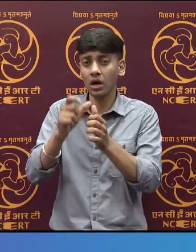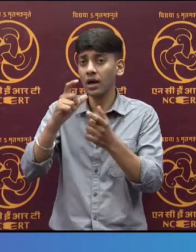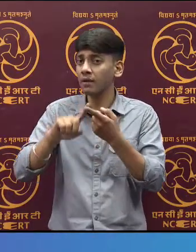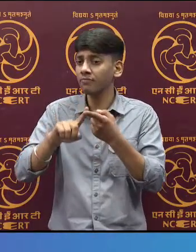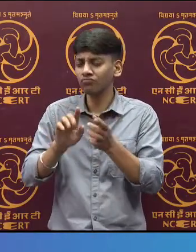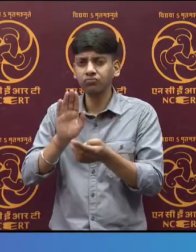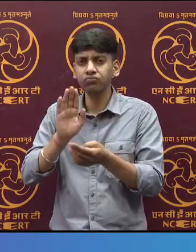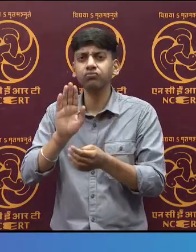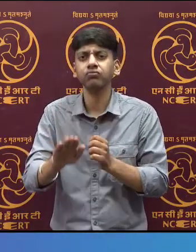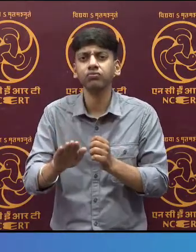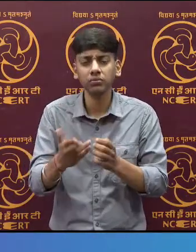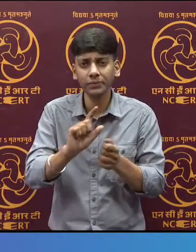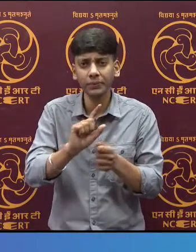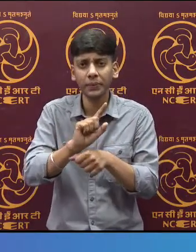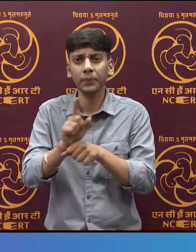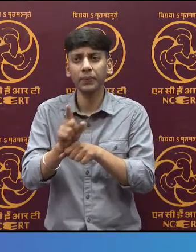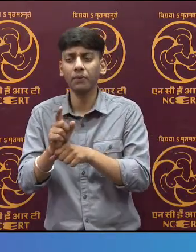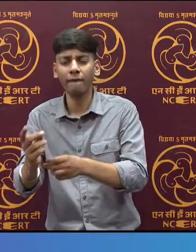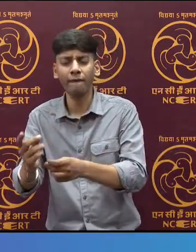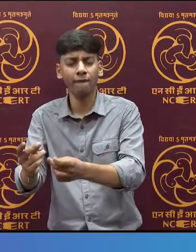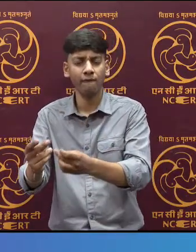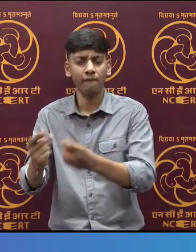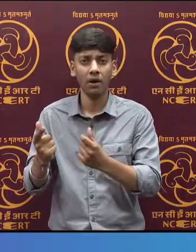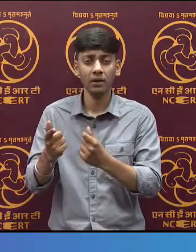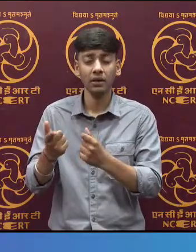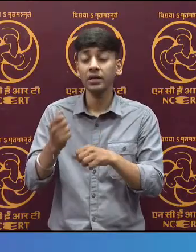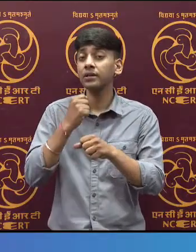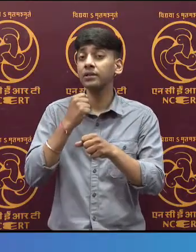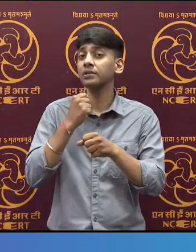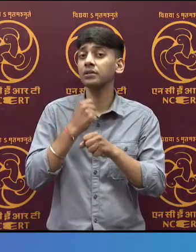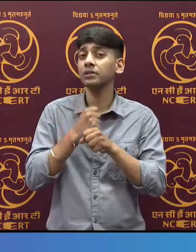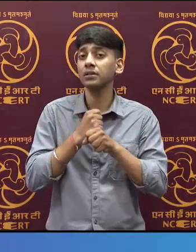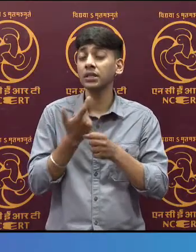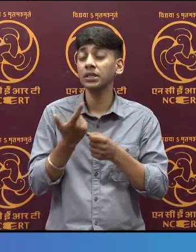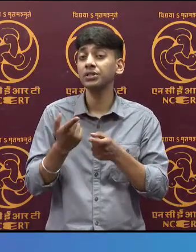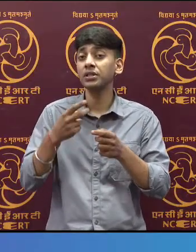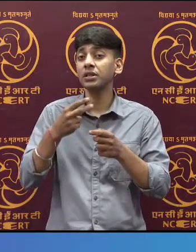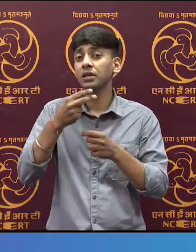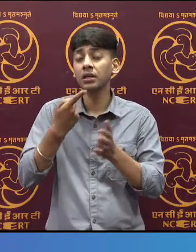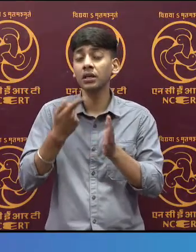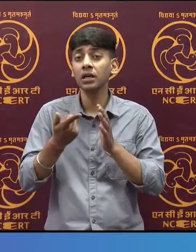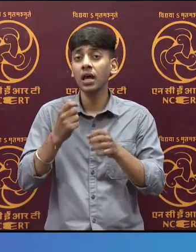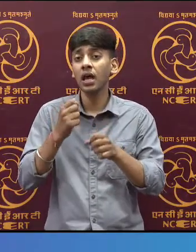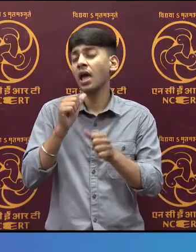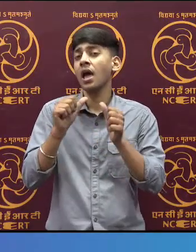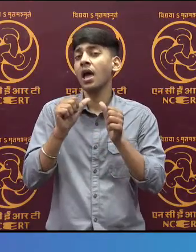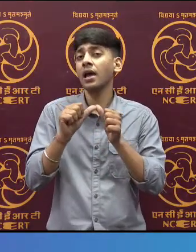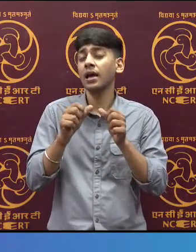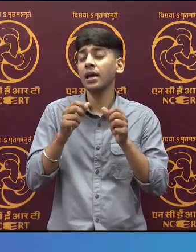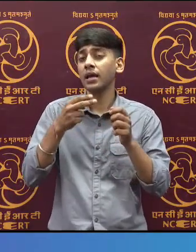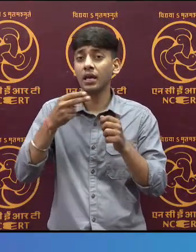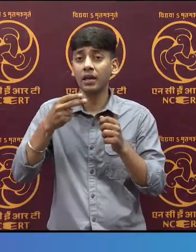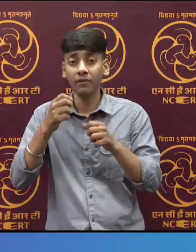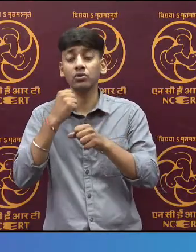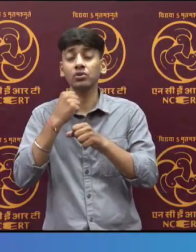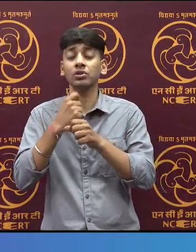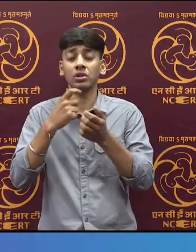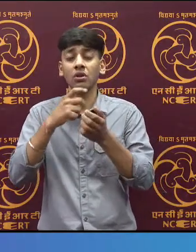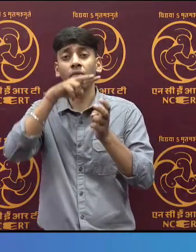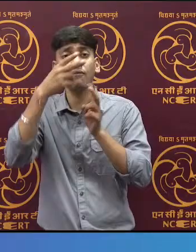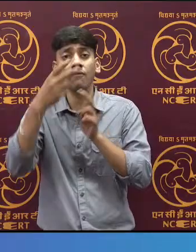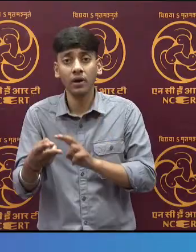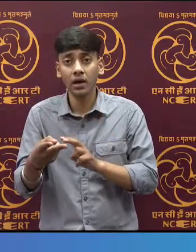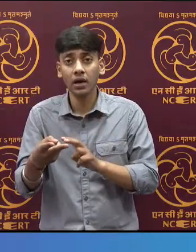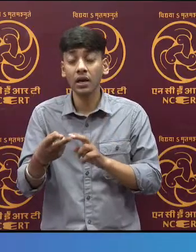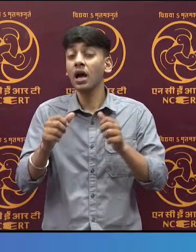or our car is accelerated. G is the acceleration due to gravity, and according to second law of